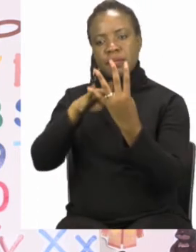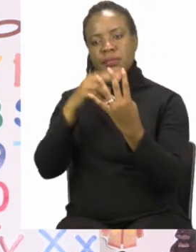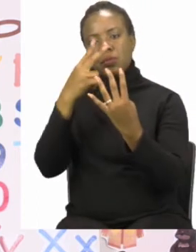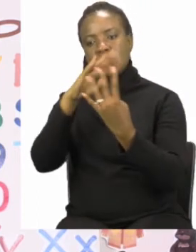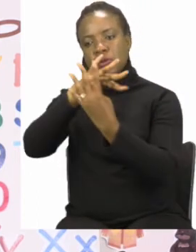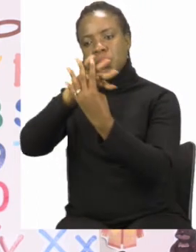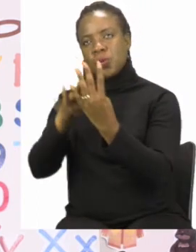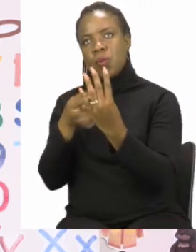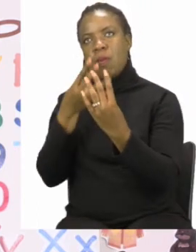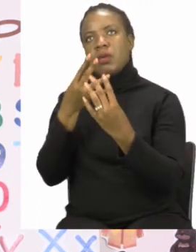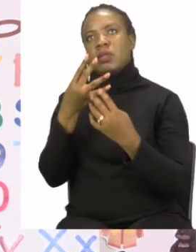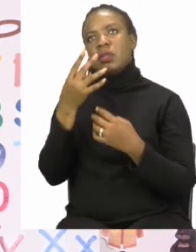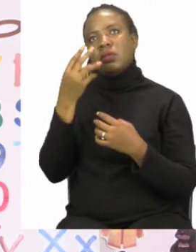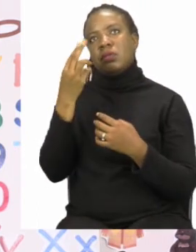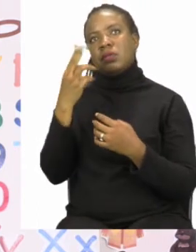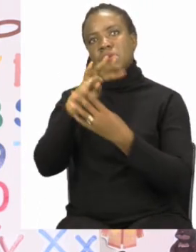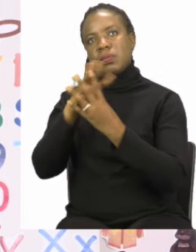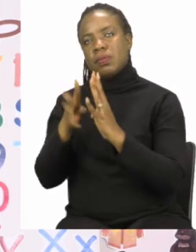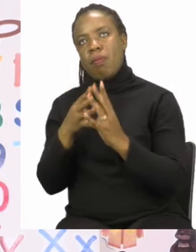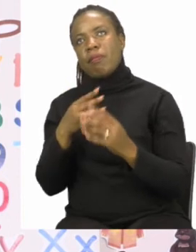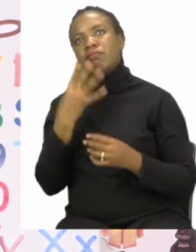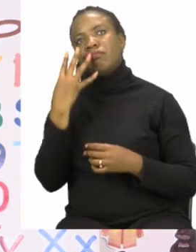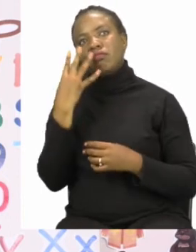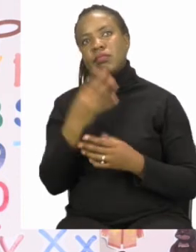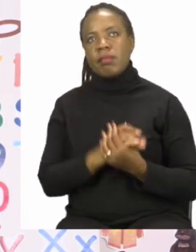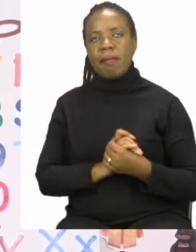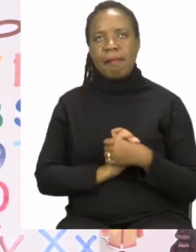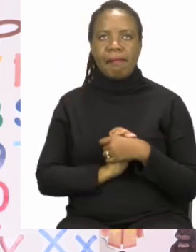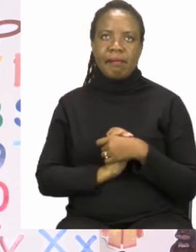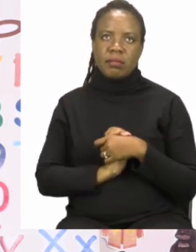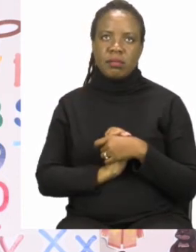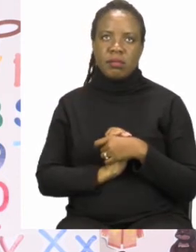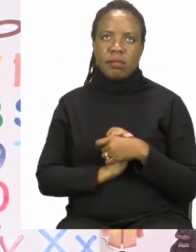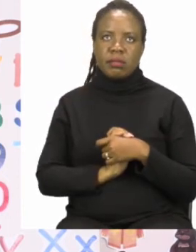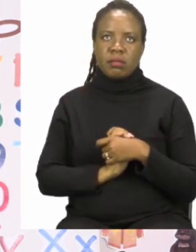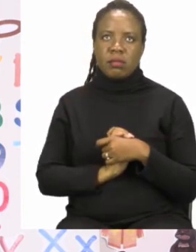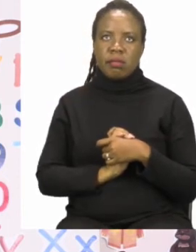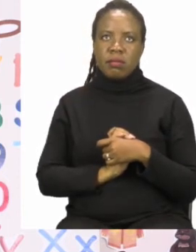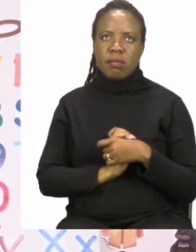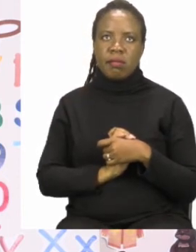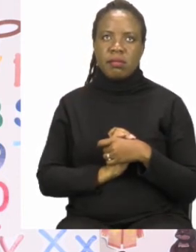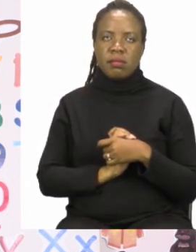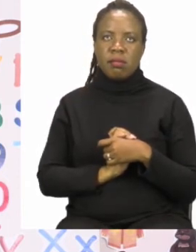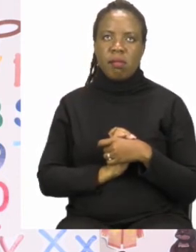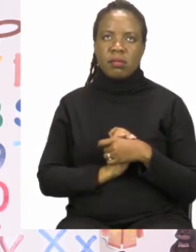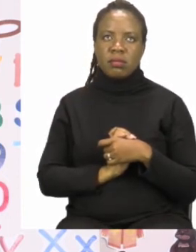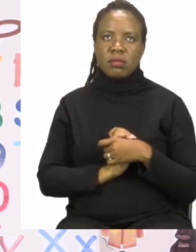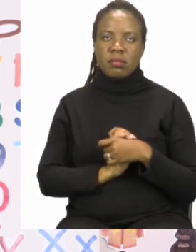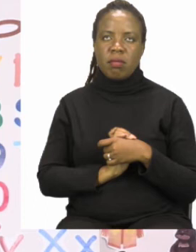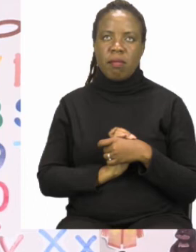3, and 4. So we have our 4 camps.